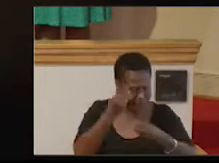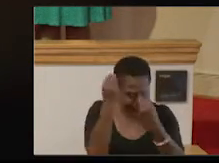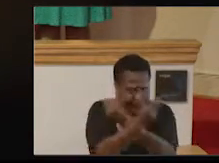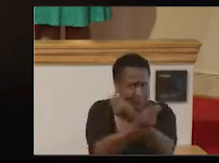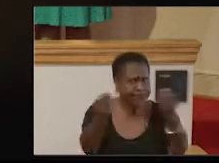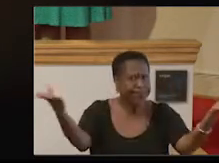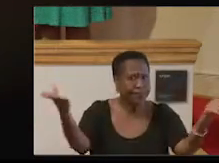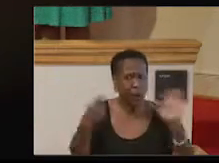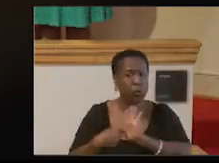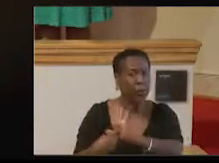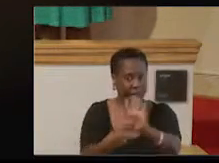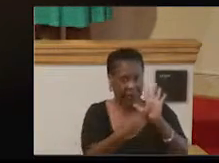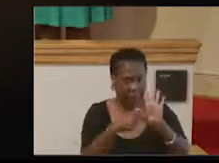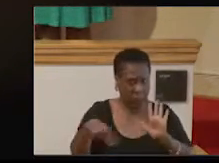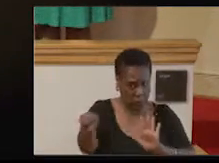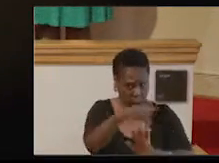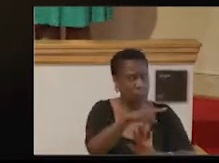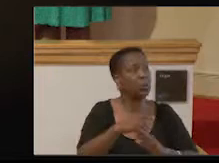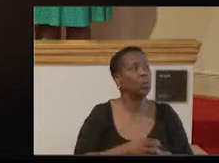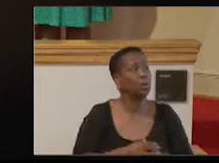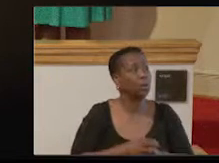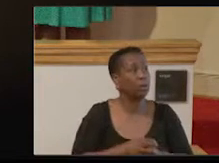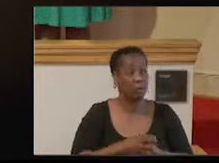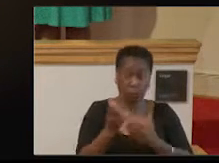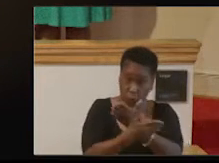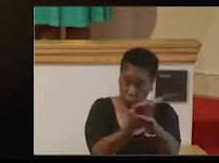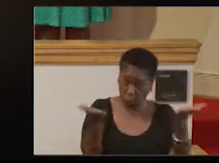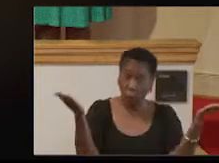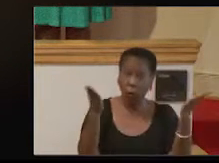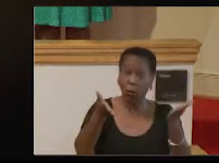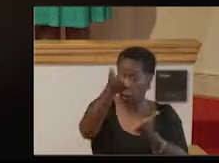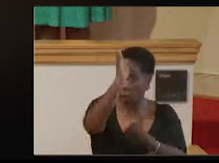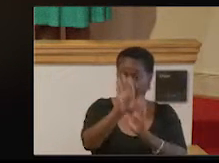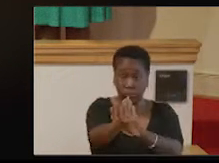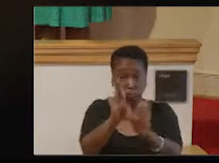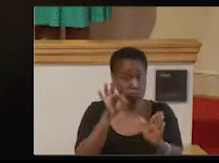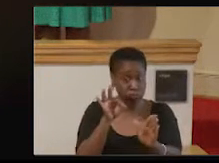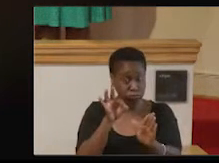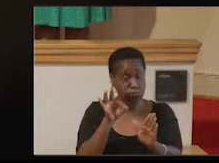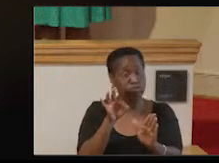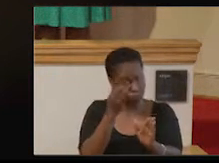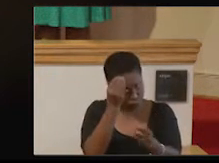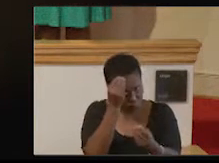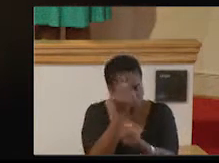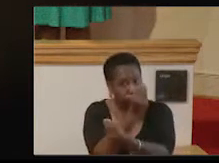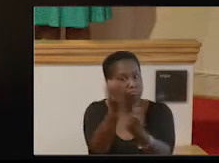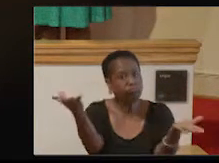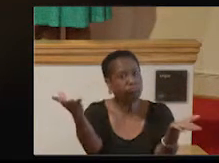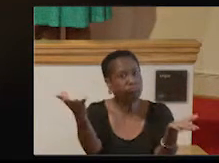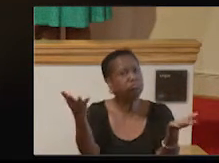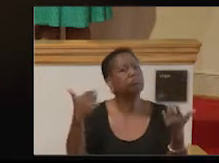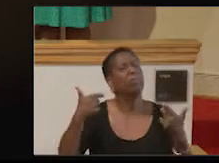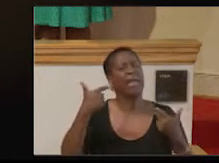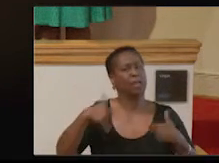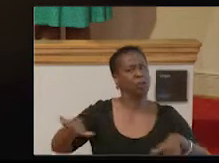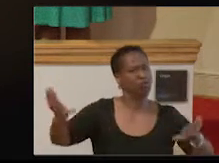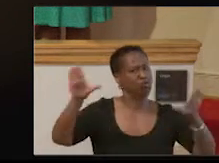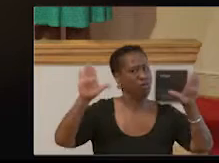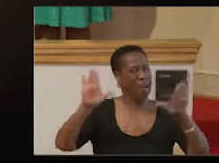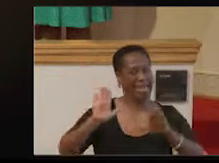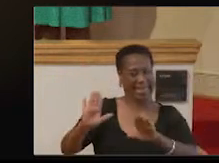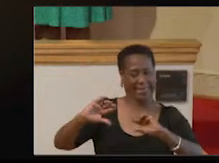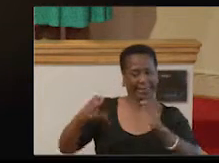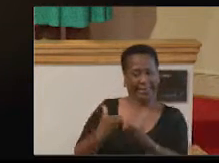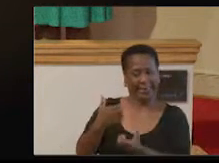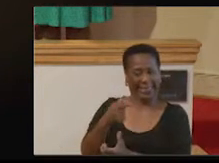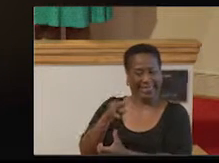been revealed to his saints. To them, God chose to make known how great among the Gentiles are